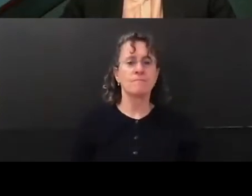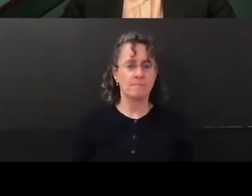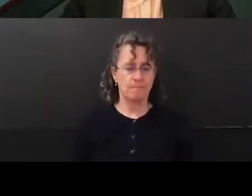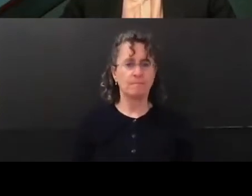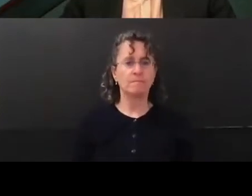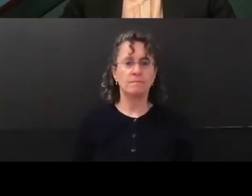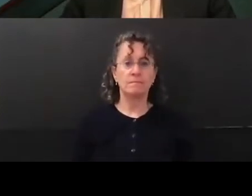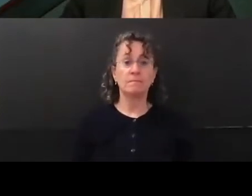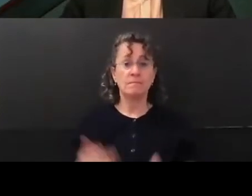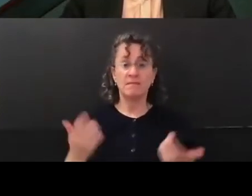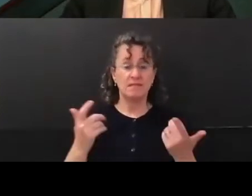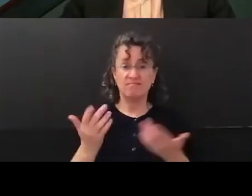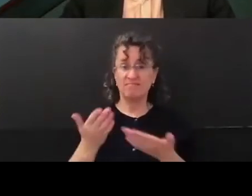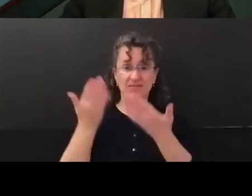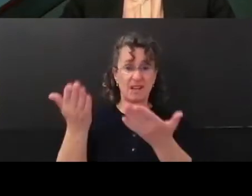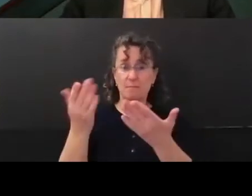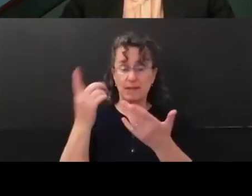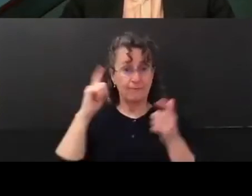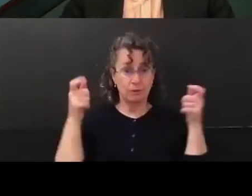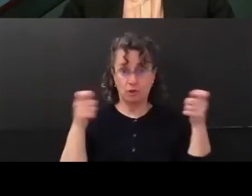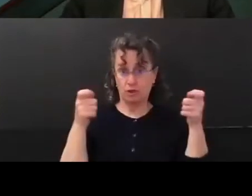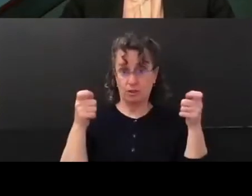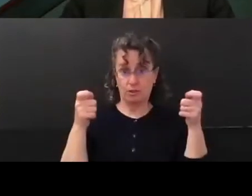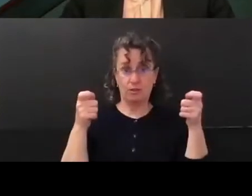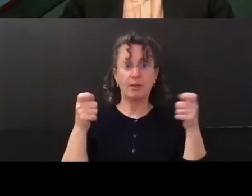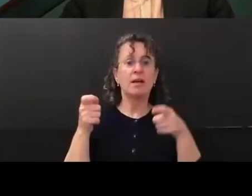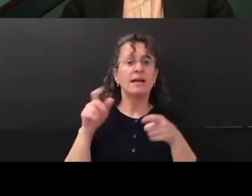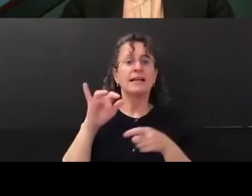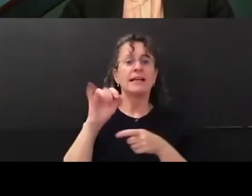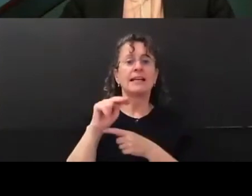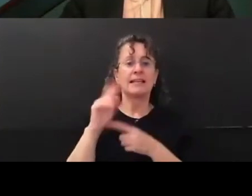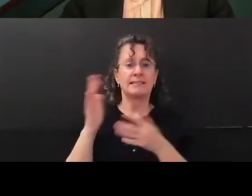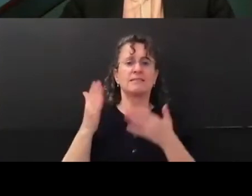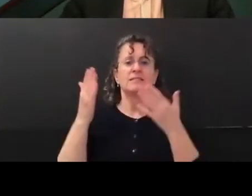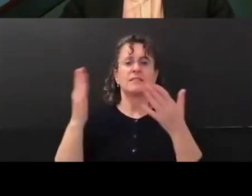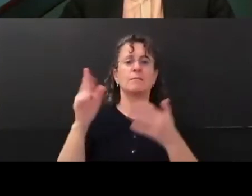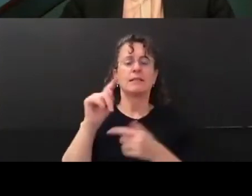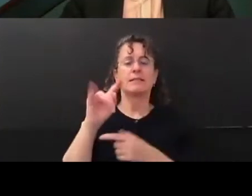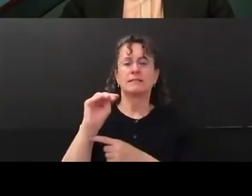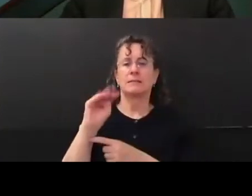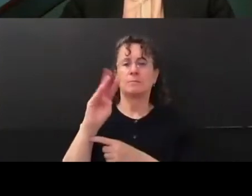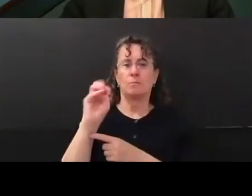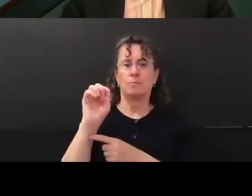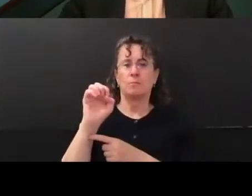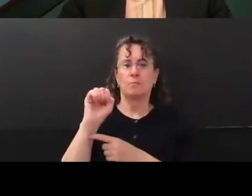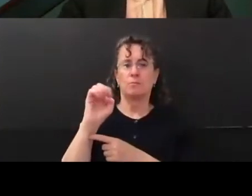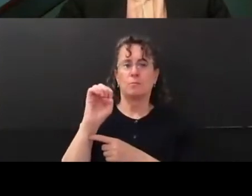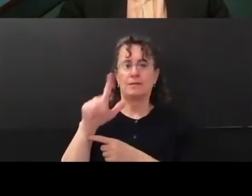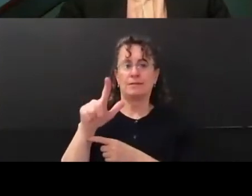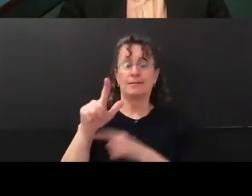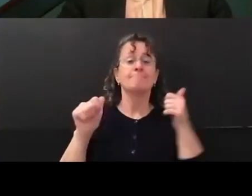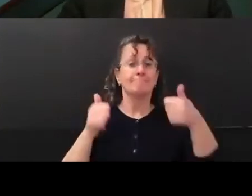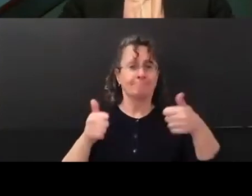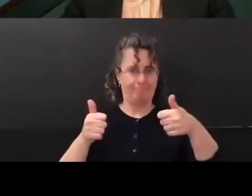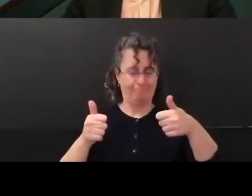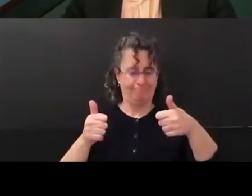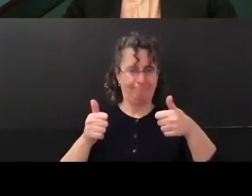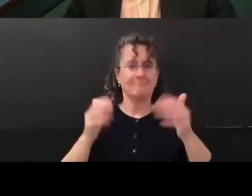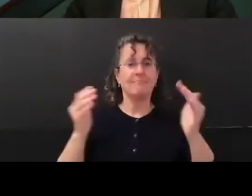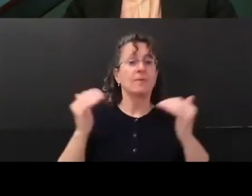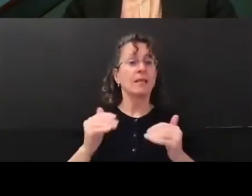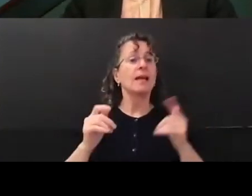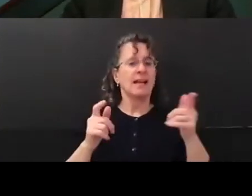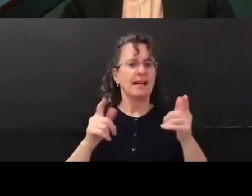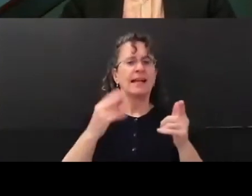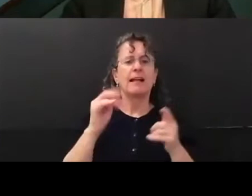any nominations for chair. I nominate Tim Wetzel for chair. Okay, wonderful. Are there any other